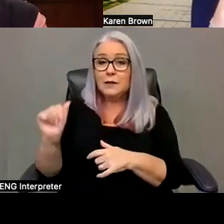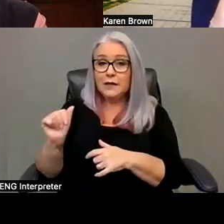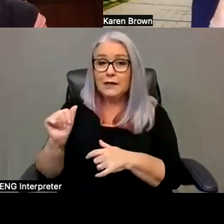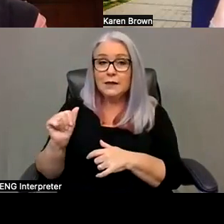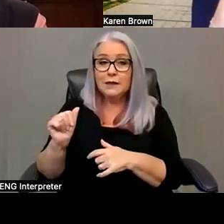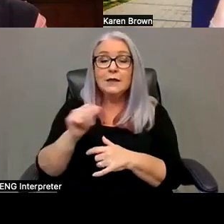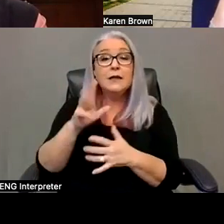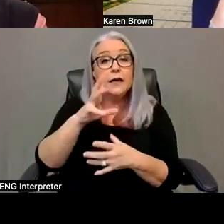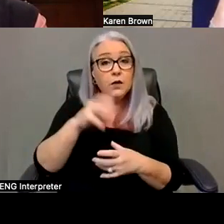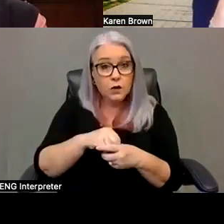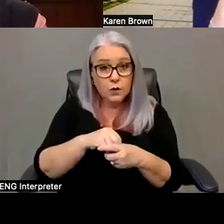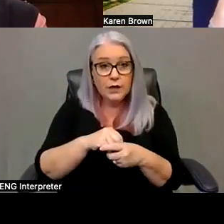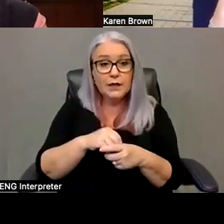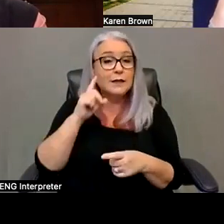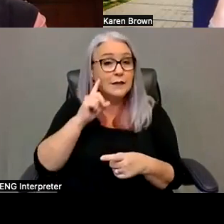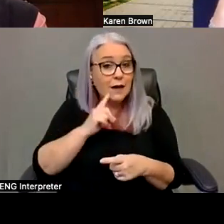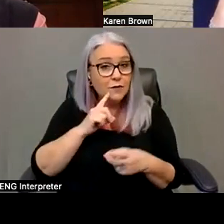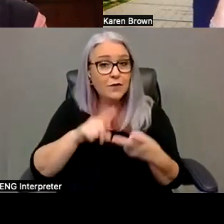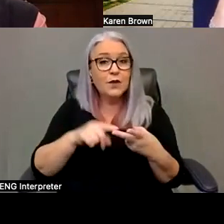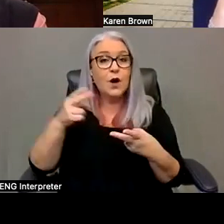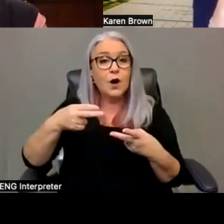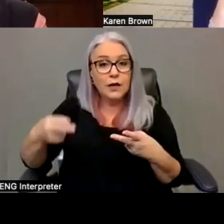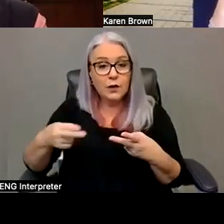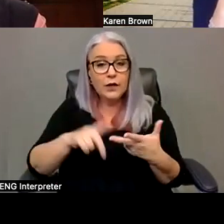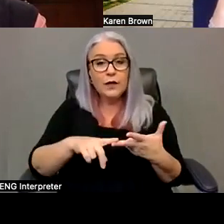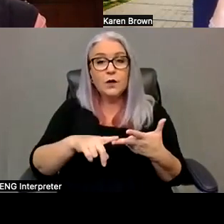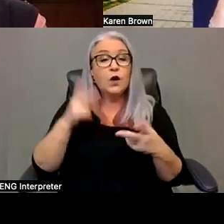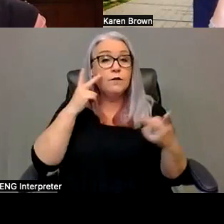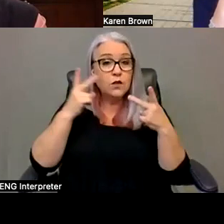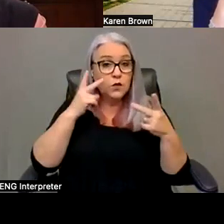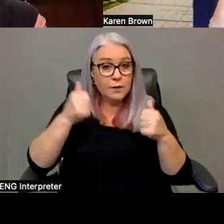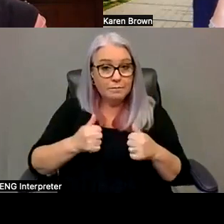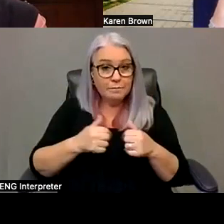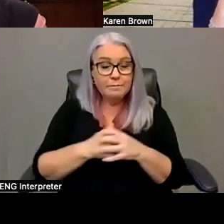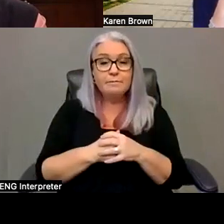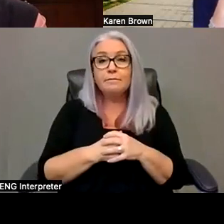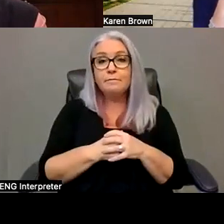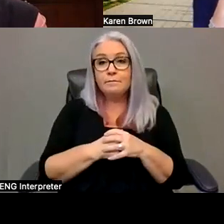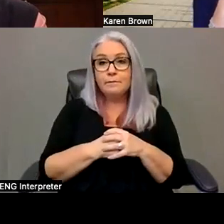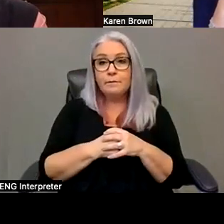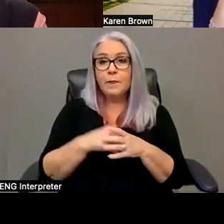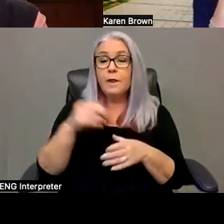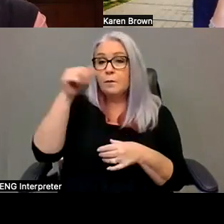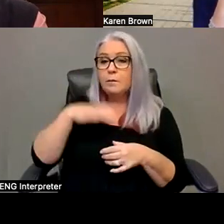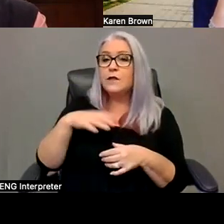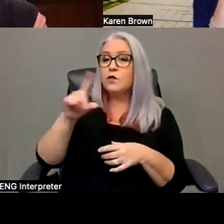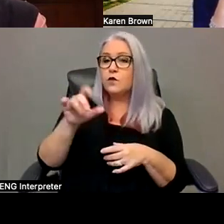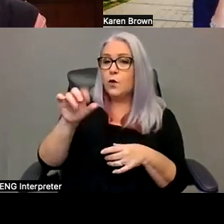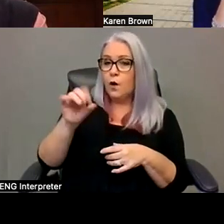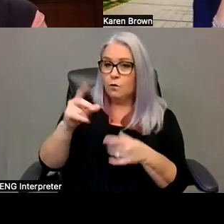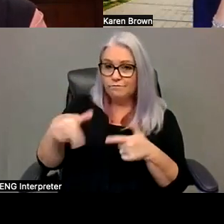particularly or including those who are deaf, hard of hearing, or visually impaired. And Mr. Zollo, you begin for this